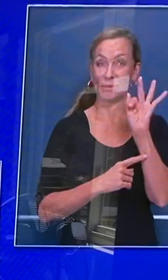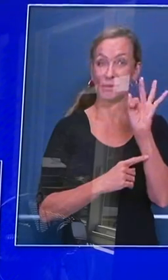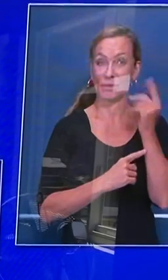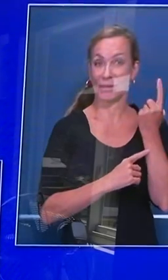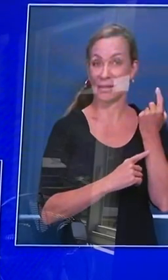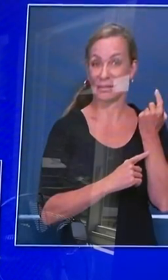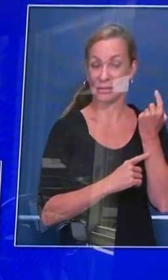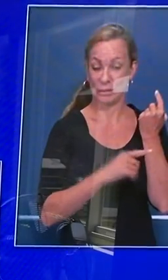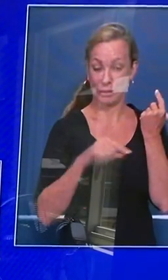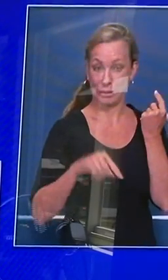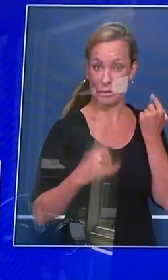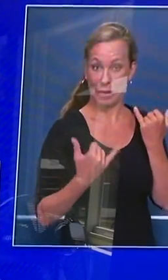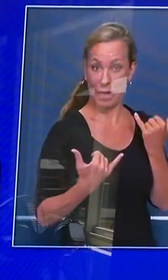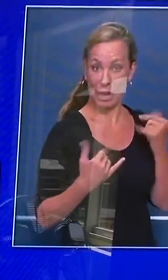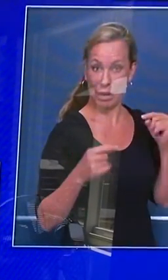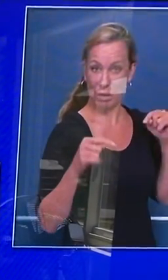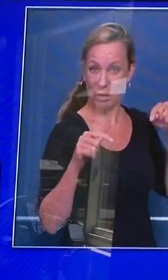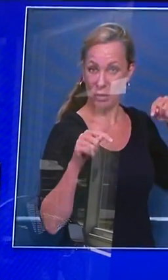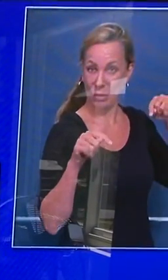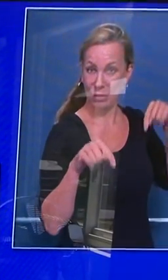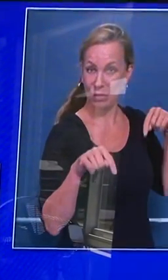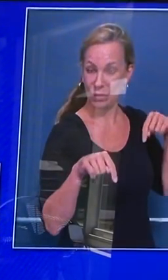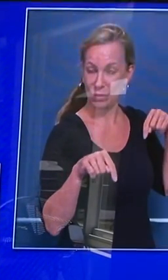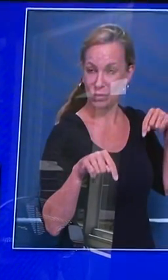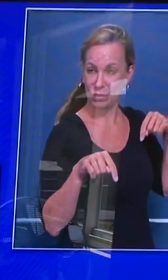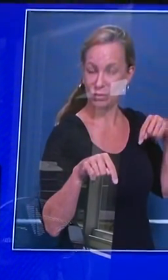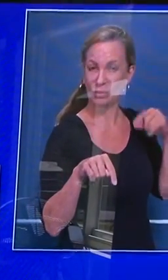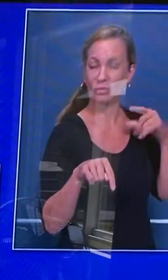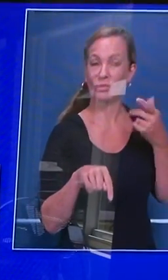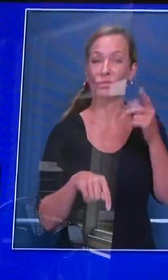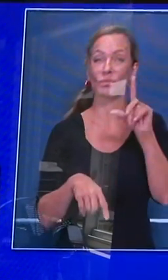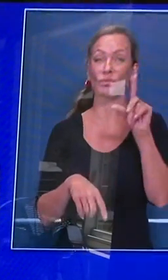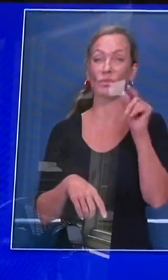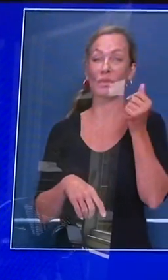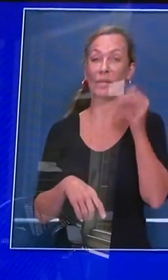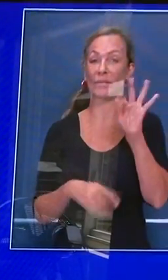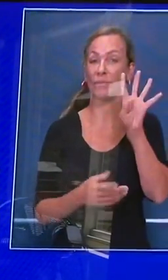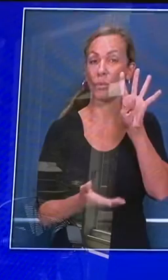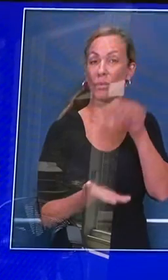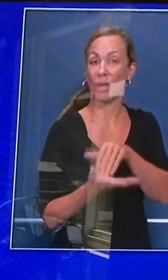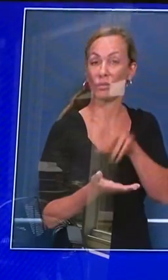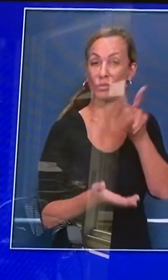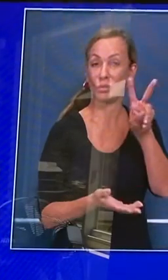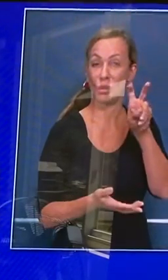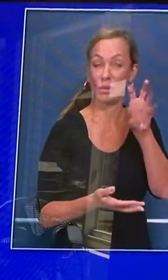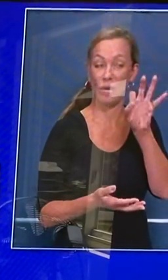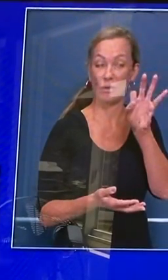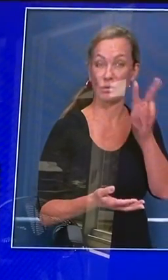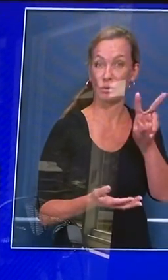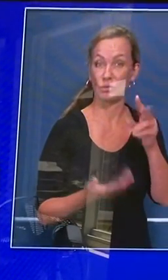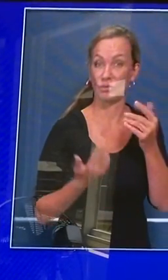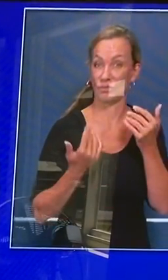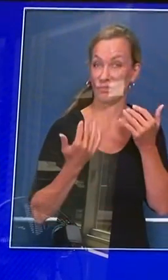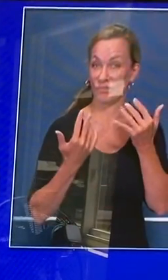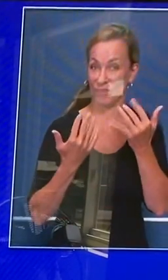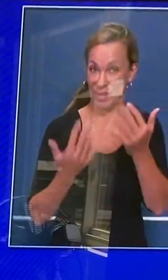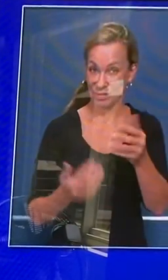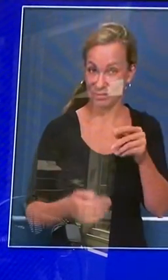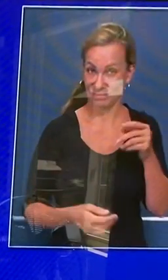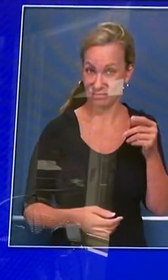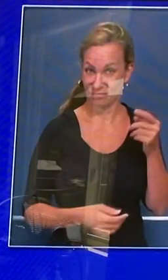this date. Last year in 2019, we had 4,292 wildfires in the state of California, burned